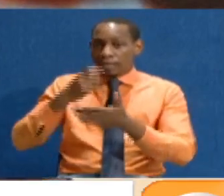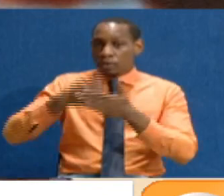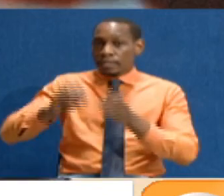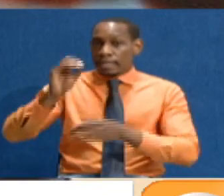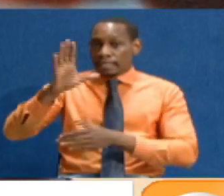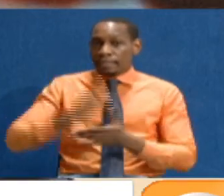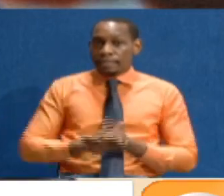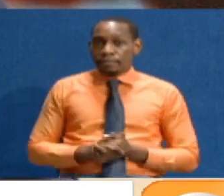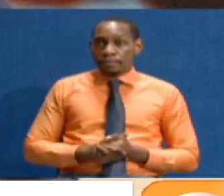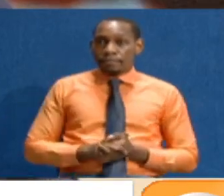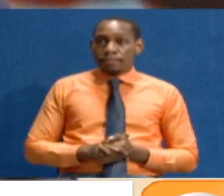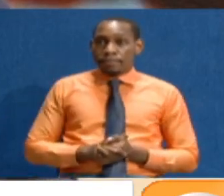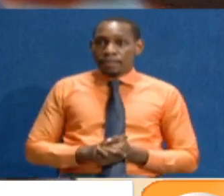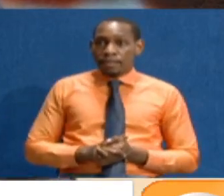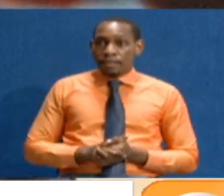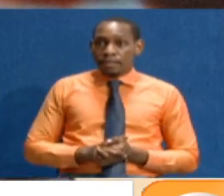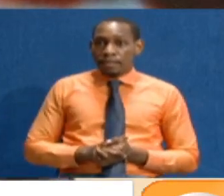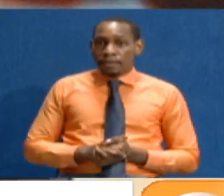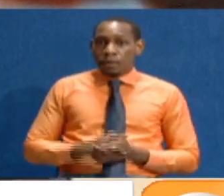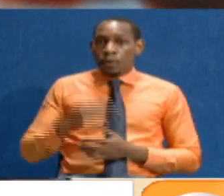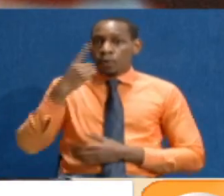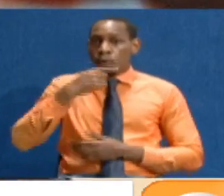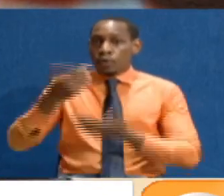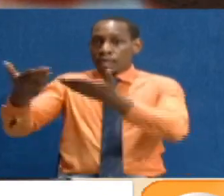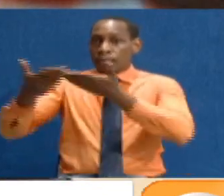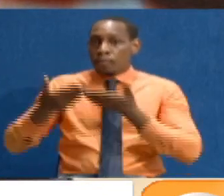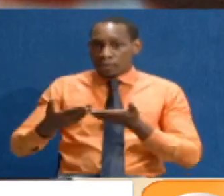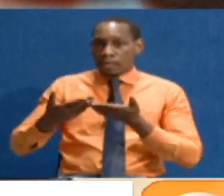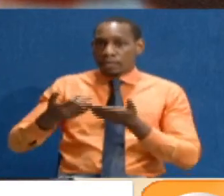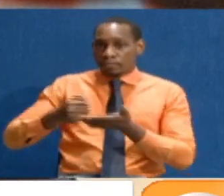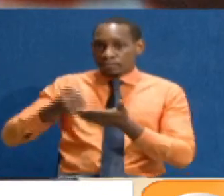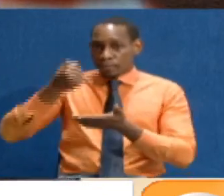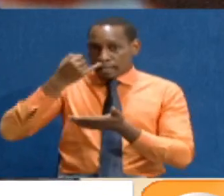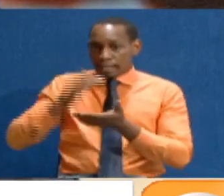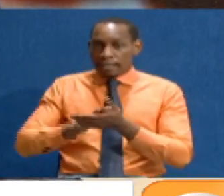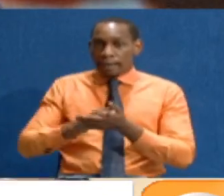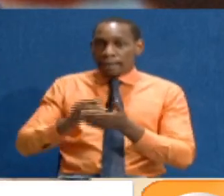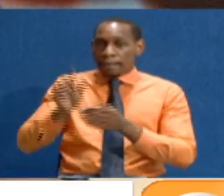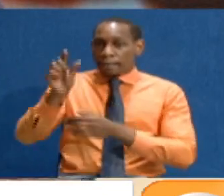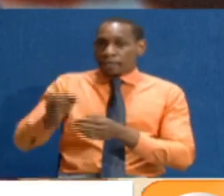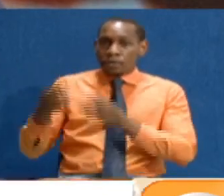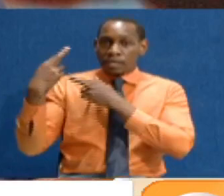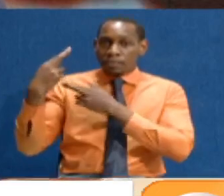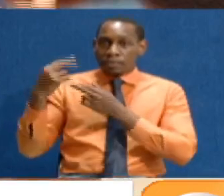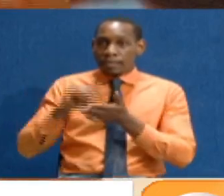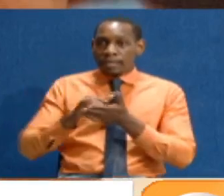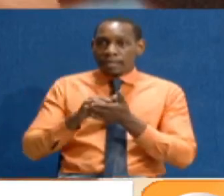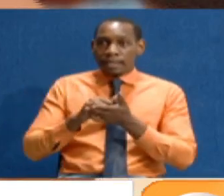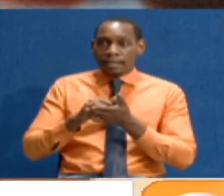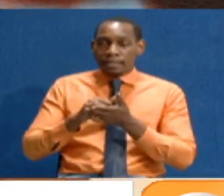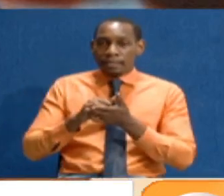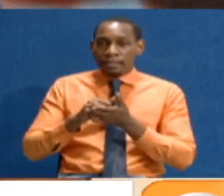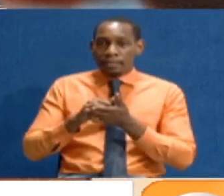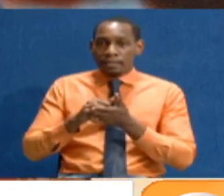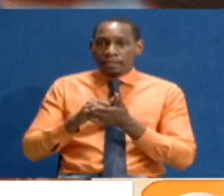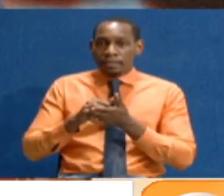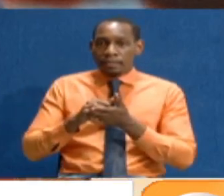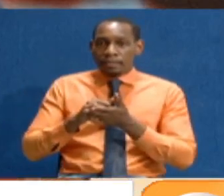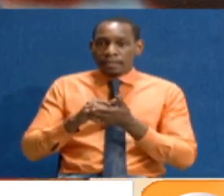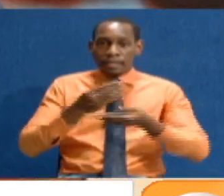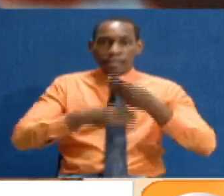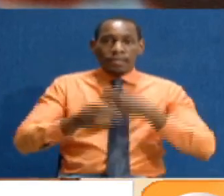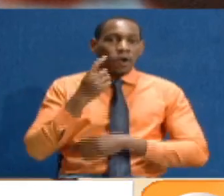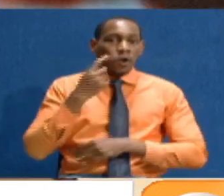bob per tablet. Who brings these drugs? Your drug dealer today is not that guy at the corner of the street in dreads who sells